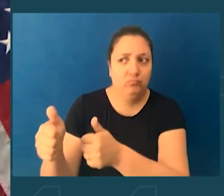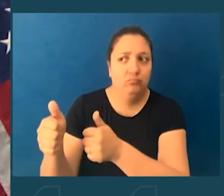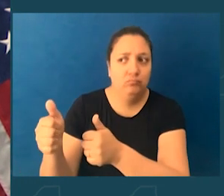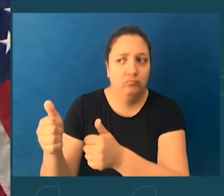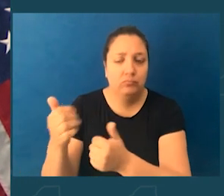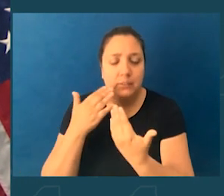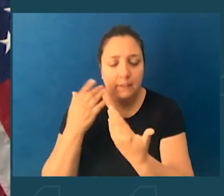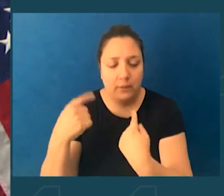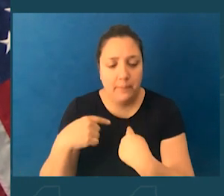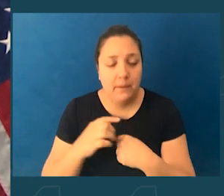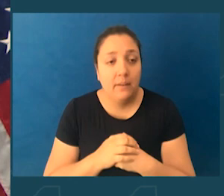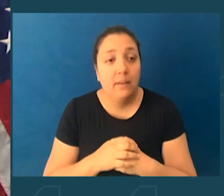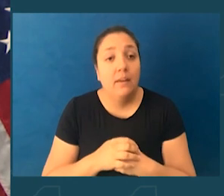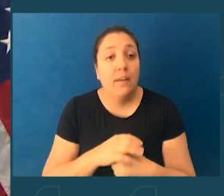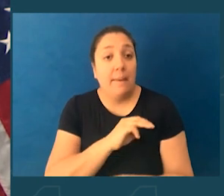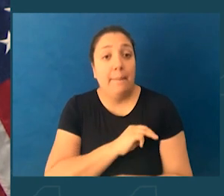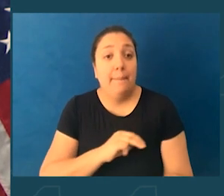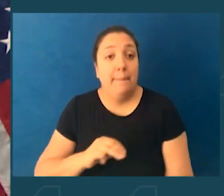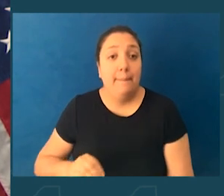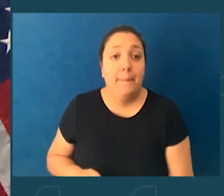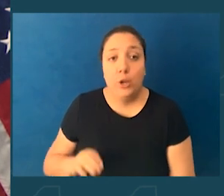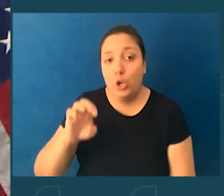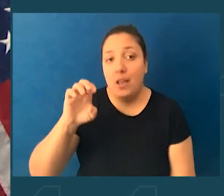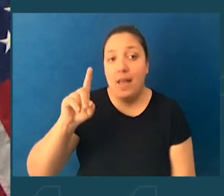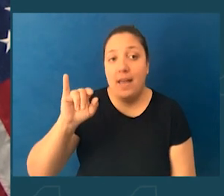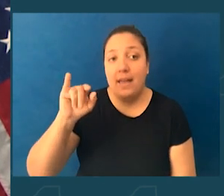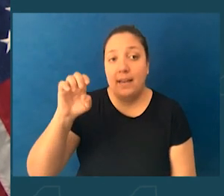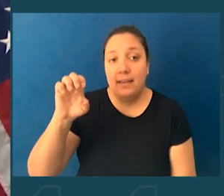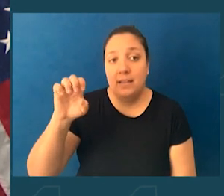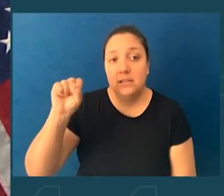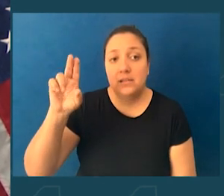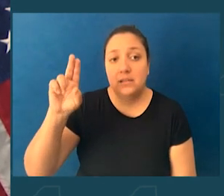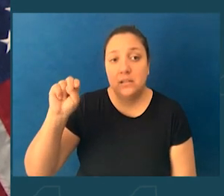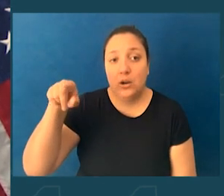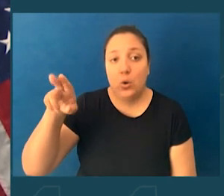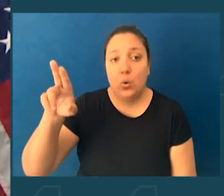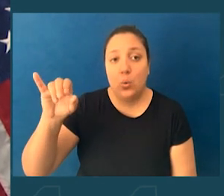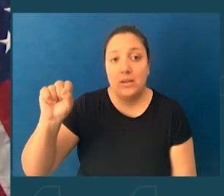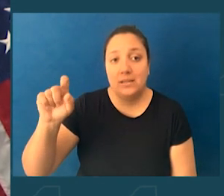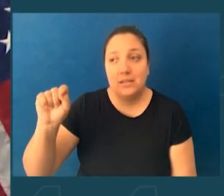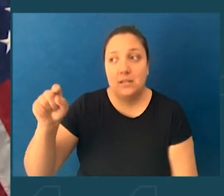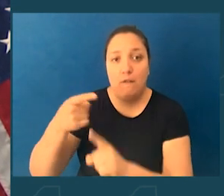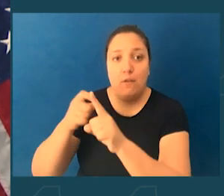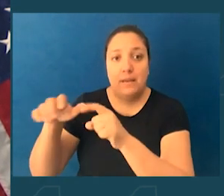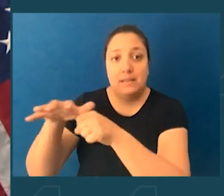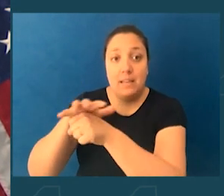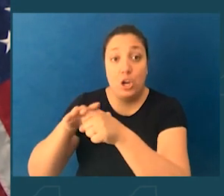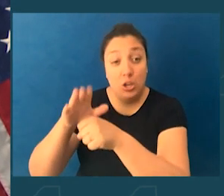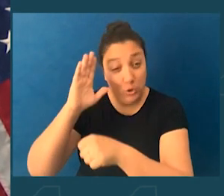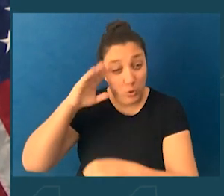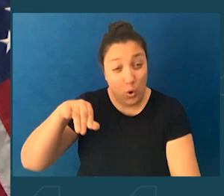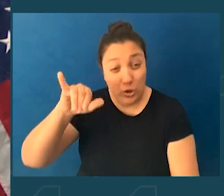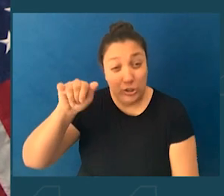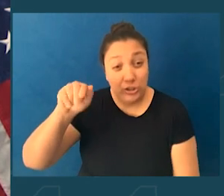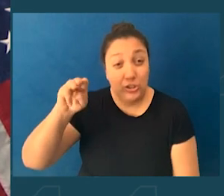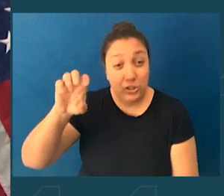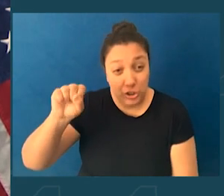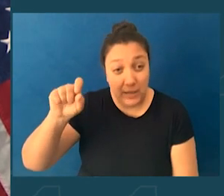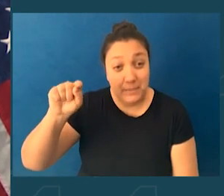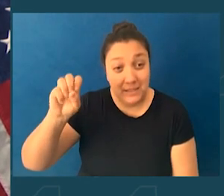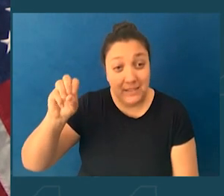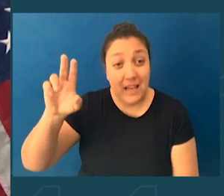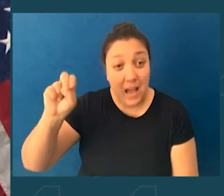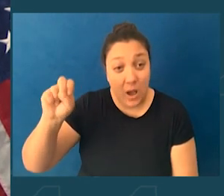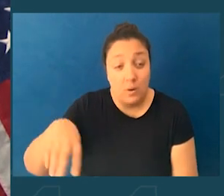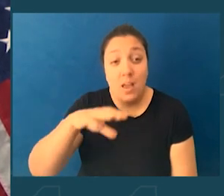And Mayor Eddie Sundquist is all the way up from his community. Mayor, thank you for coming up from Jamestown. And Mayor Willie Rosas from Dunkirk, thank